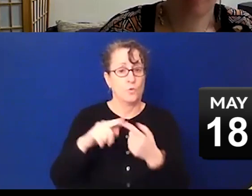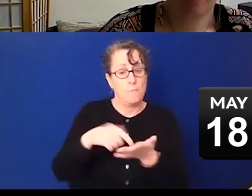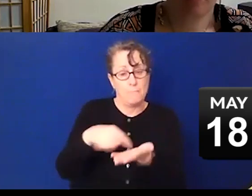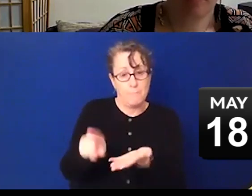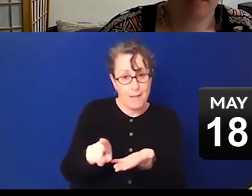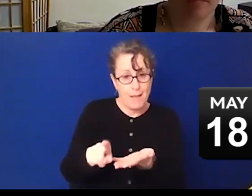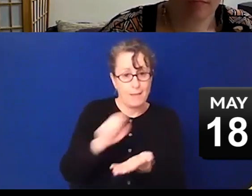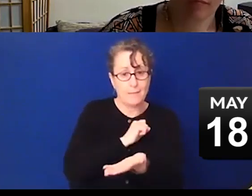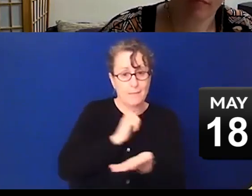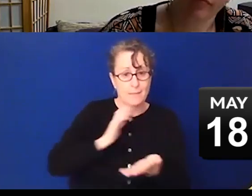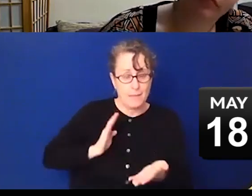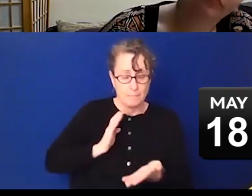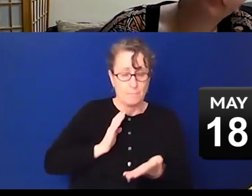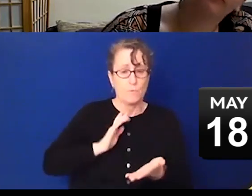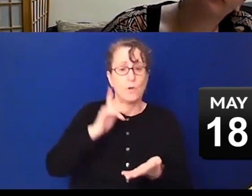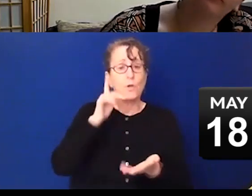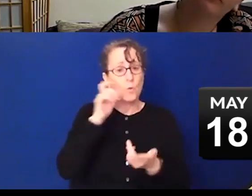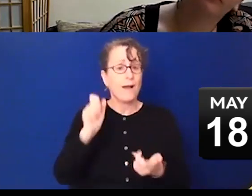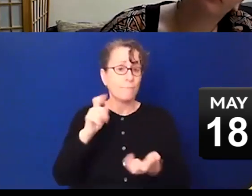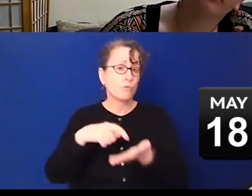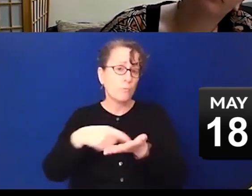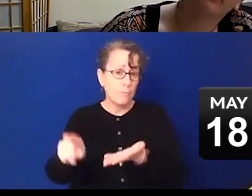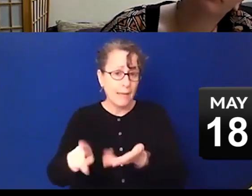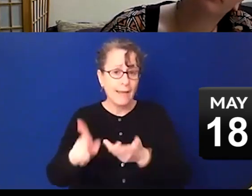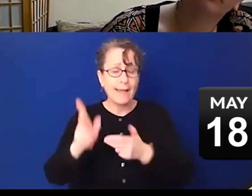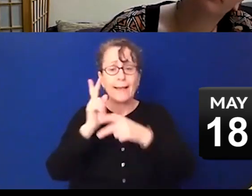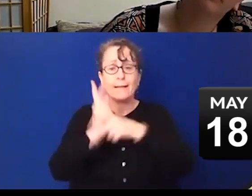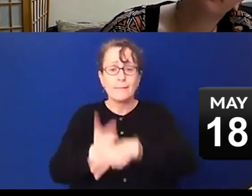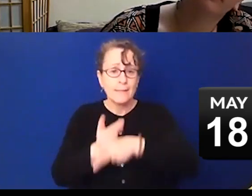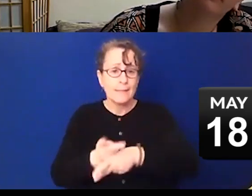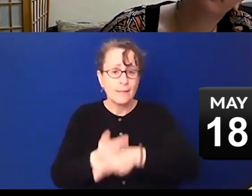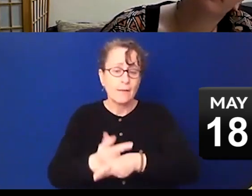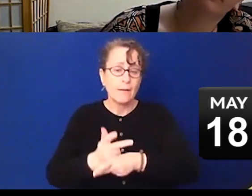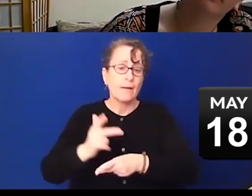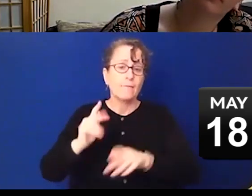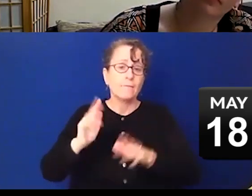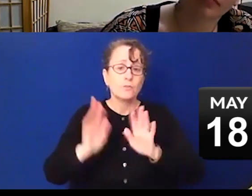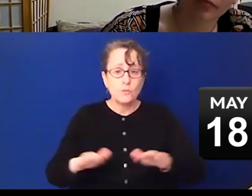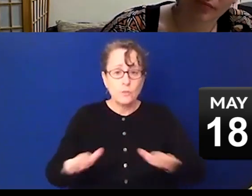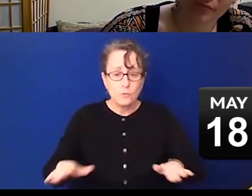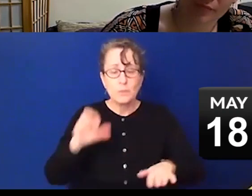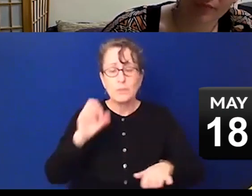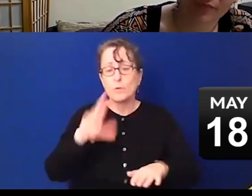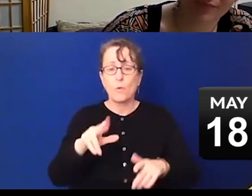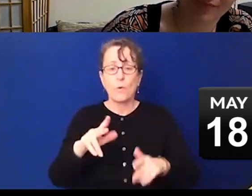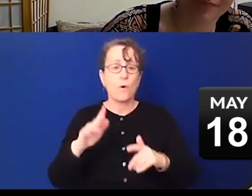dependent care expenses related to their participation in select board meetings.